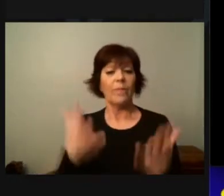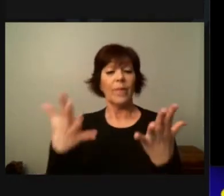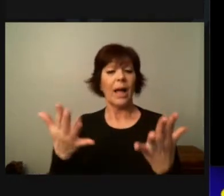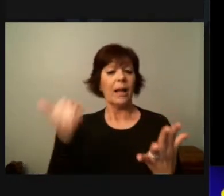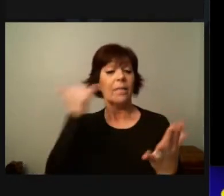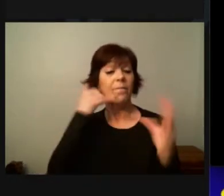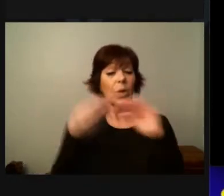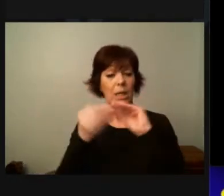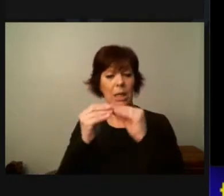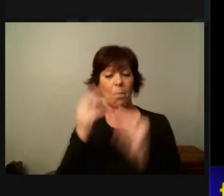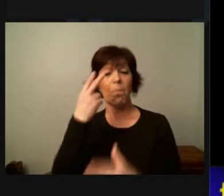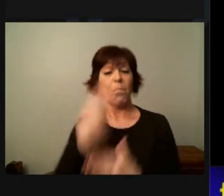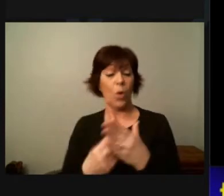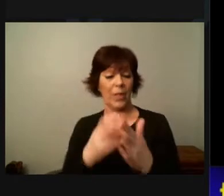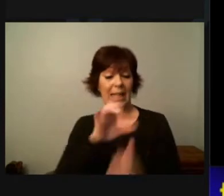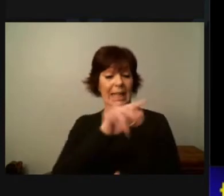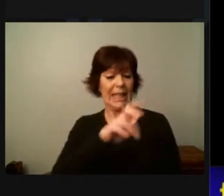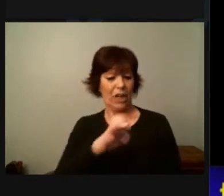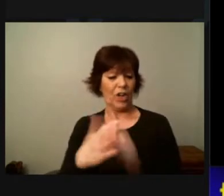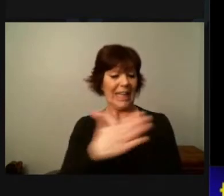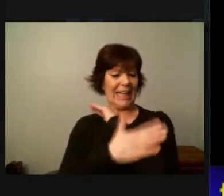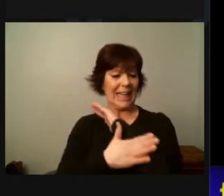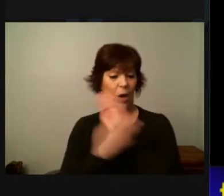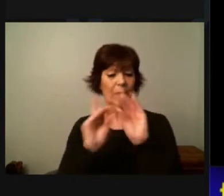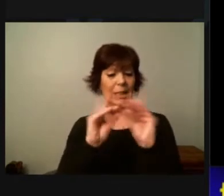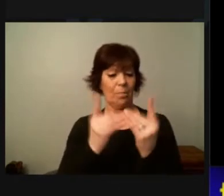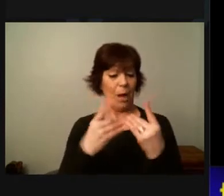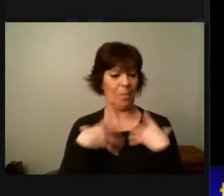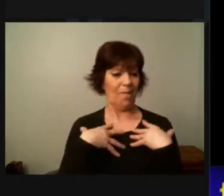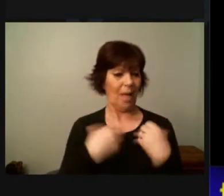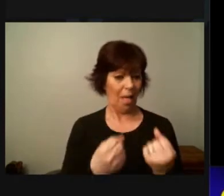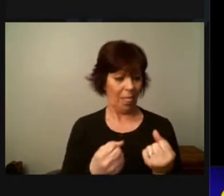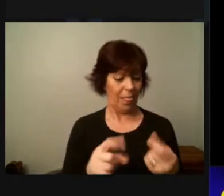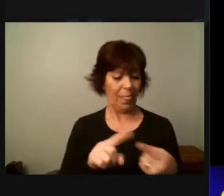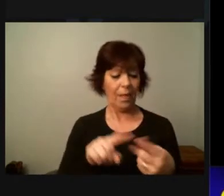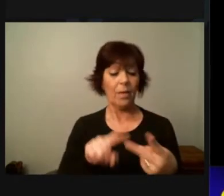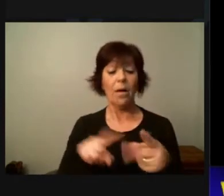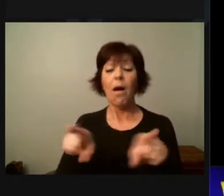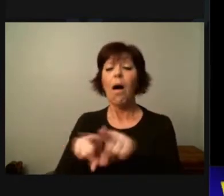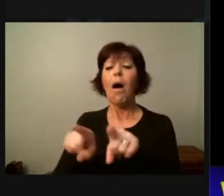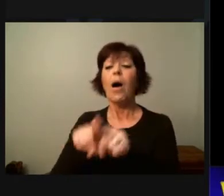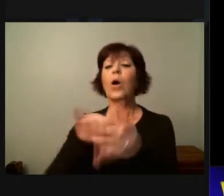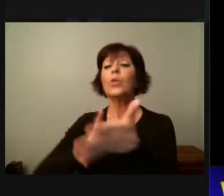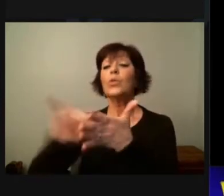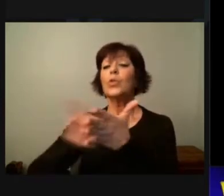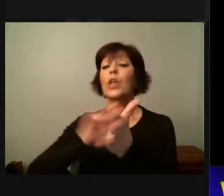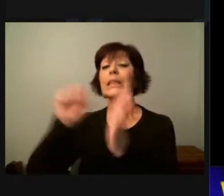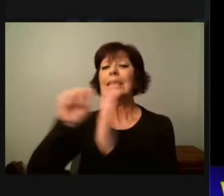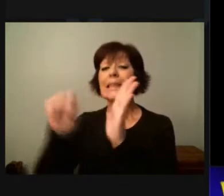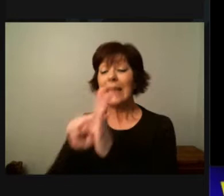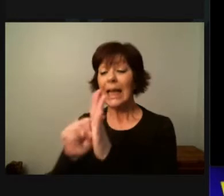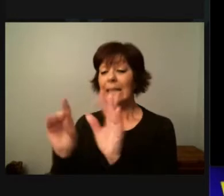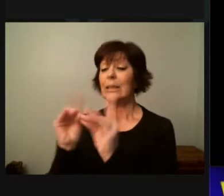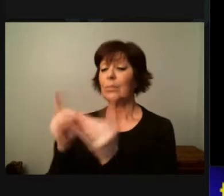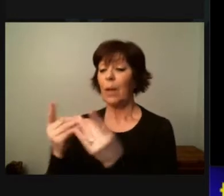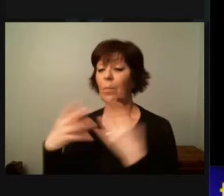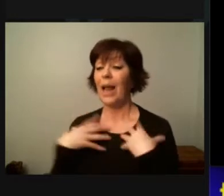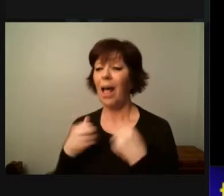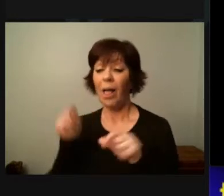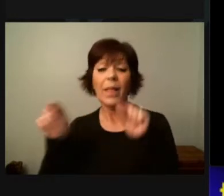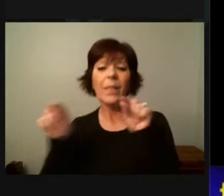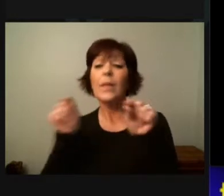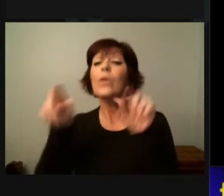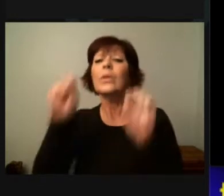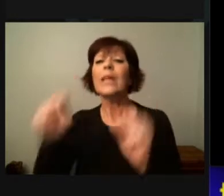Department of Health to register. We're also going to be providing numbers for New York State Department of Health to register for a